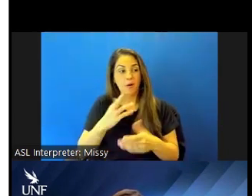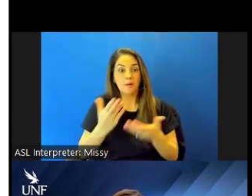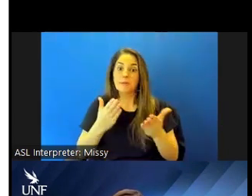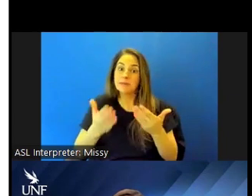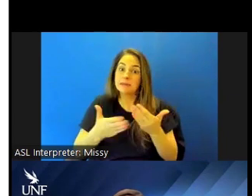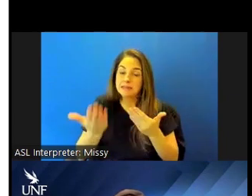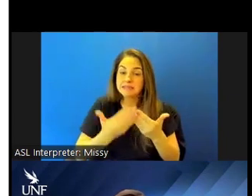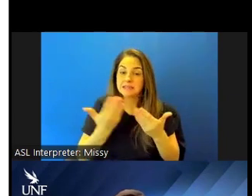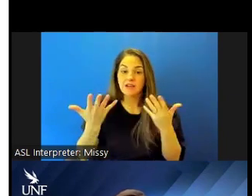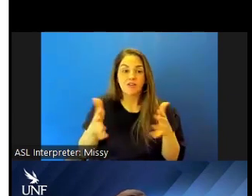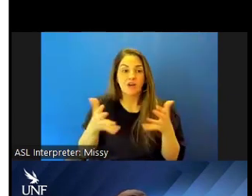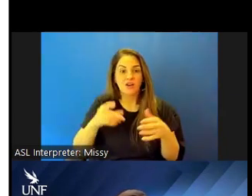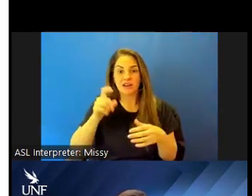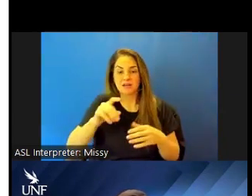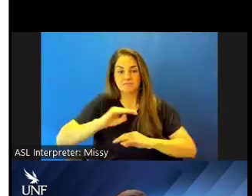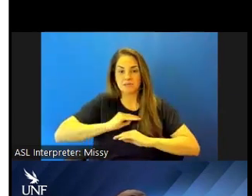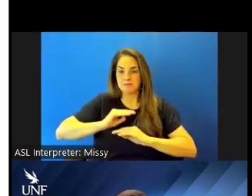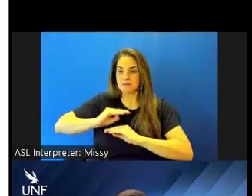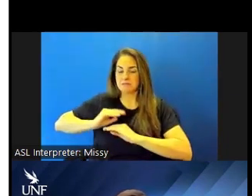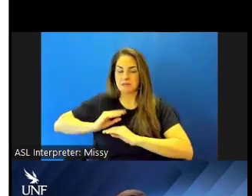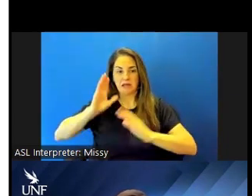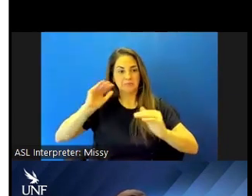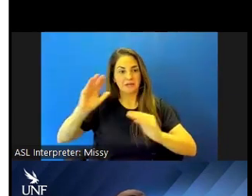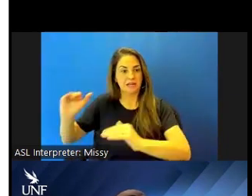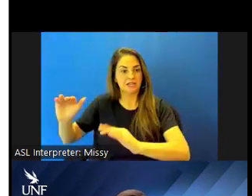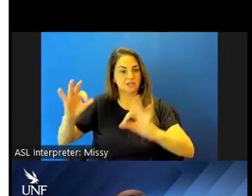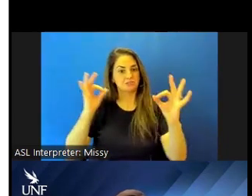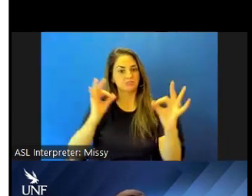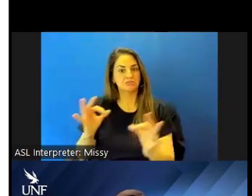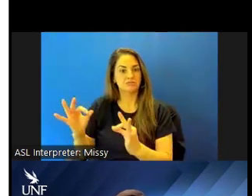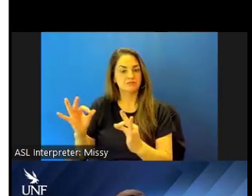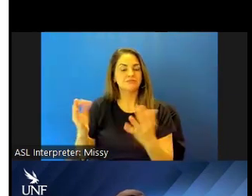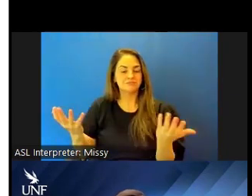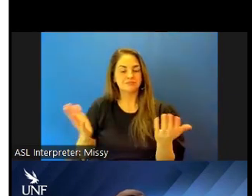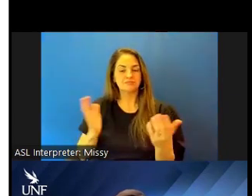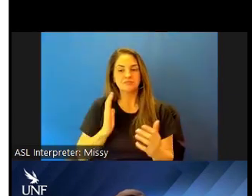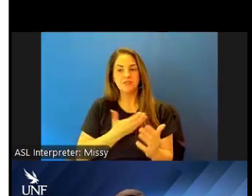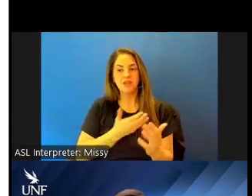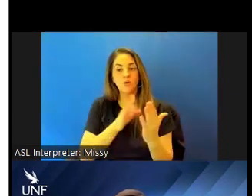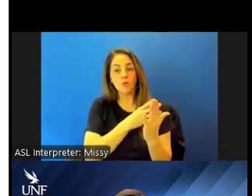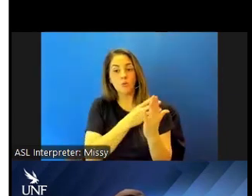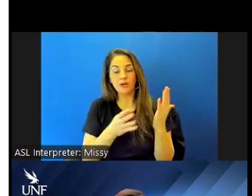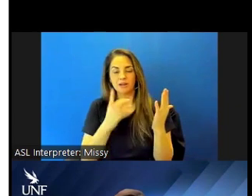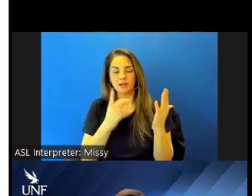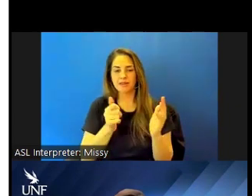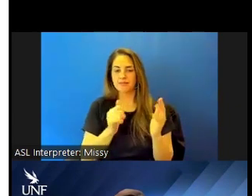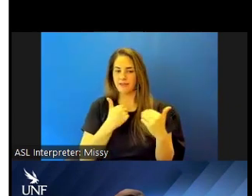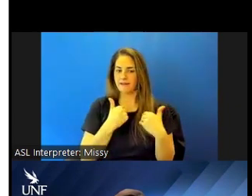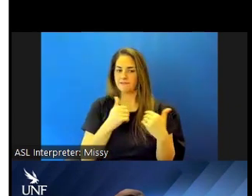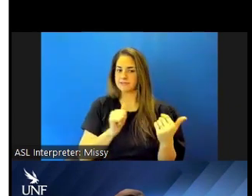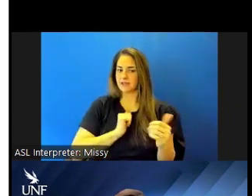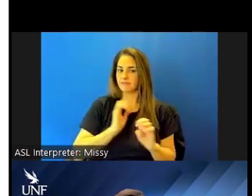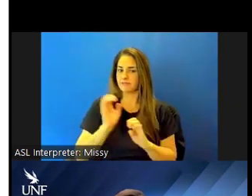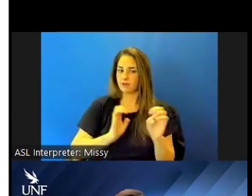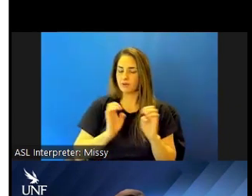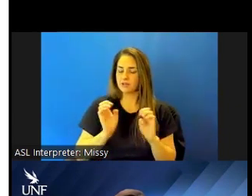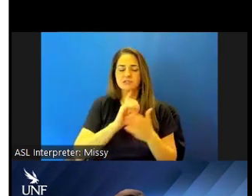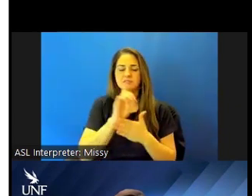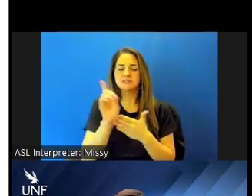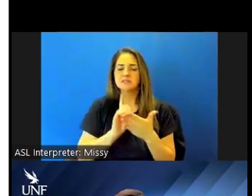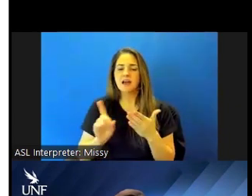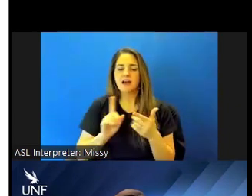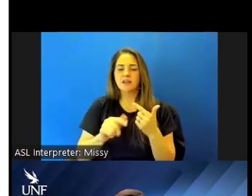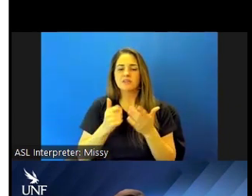they already meet a lot of our expectations. And in that rubric, like I said, it's a self-evaluation, and it really is designed to help